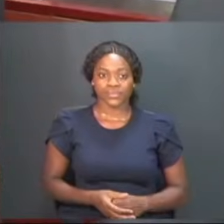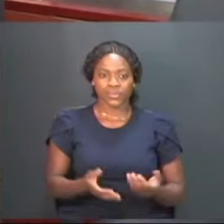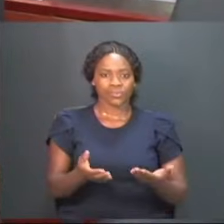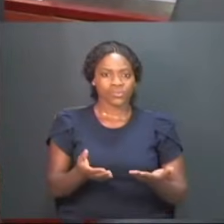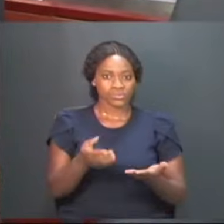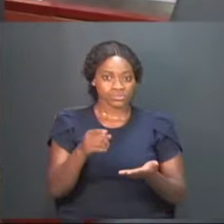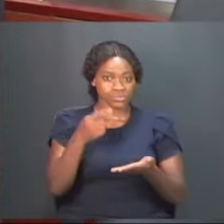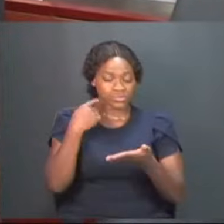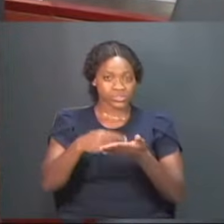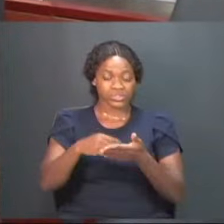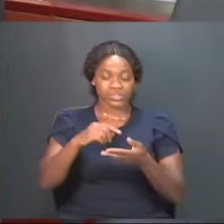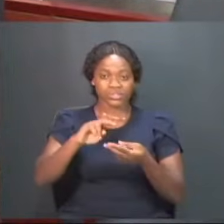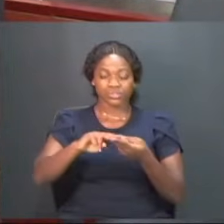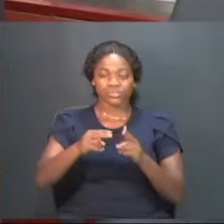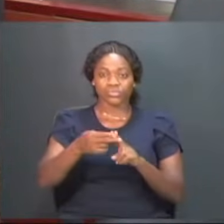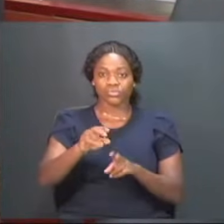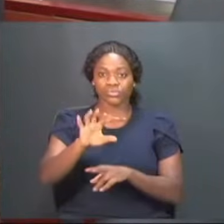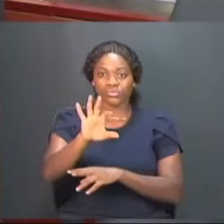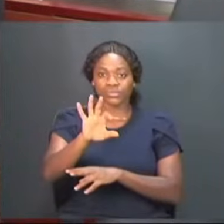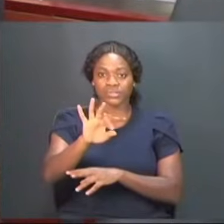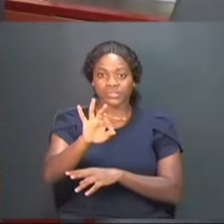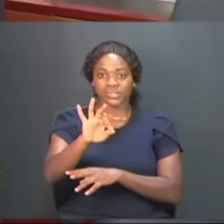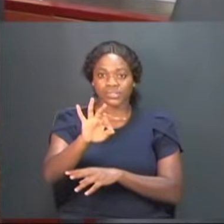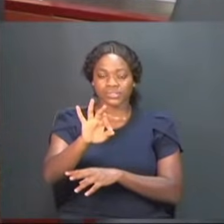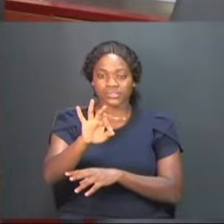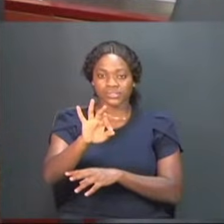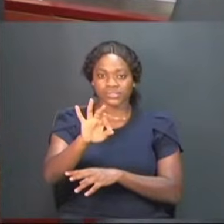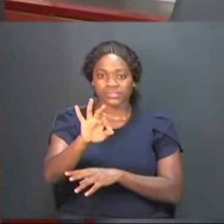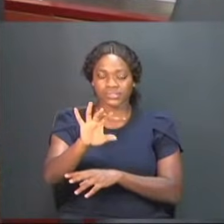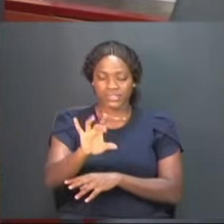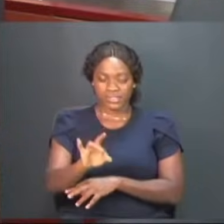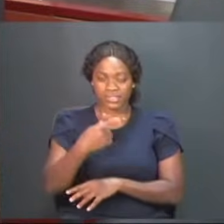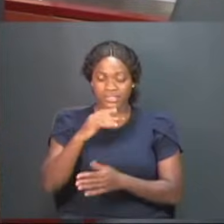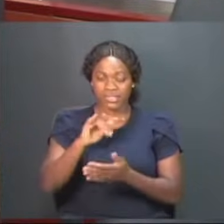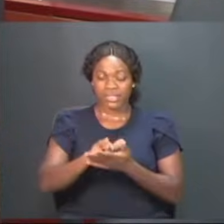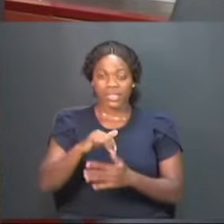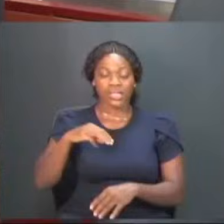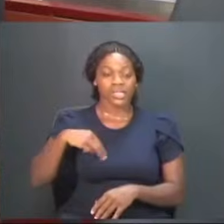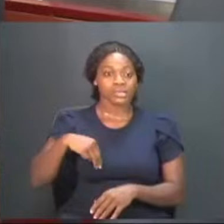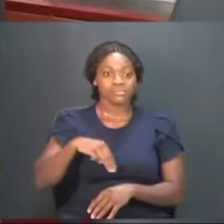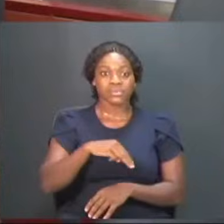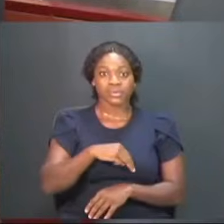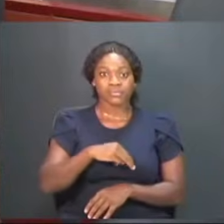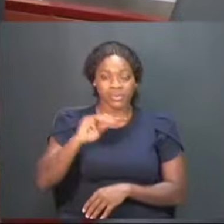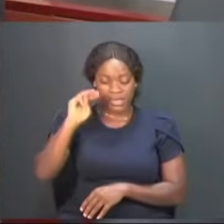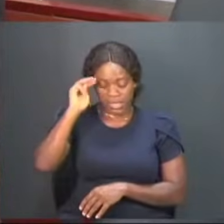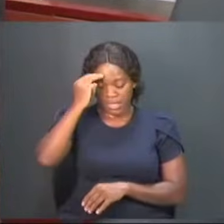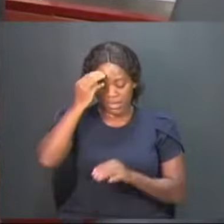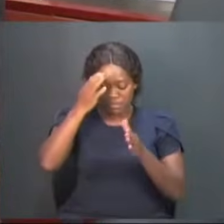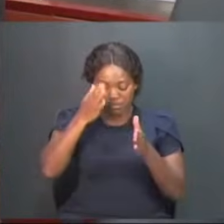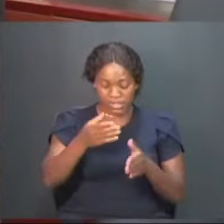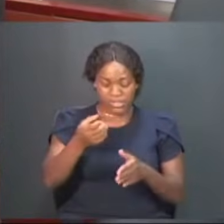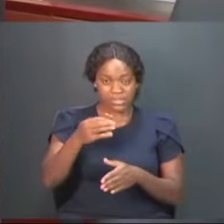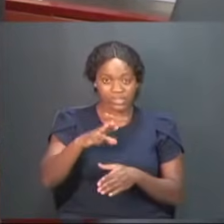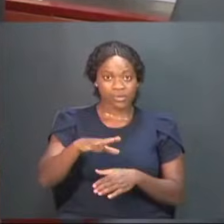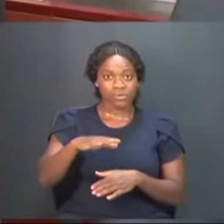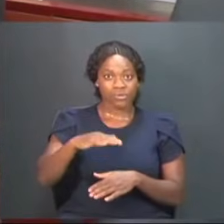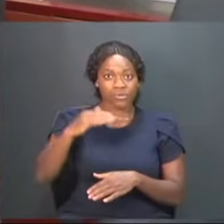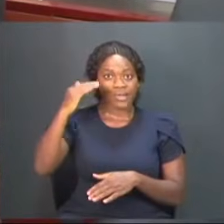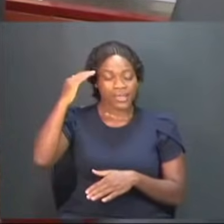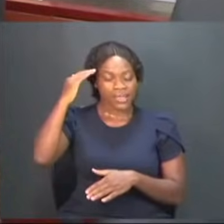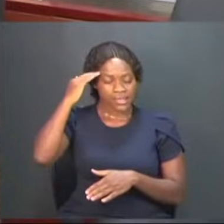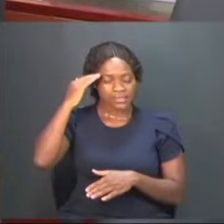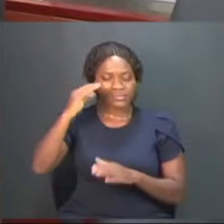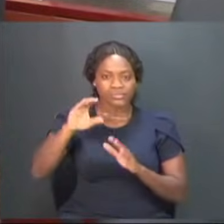Order 98, which says that a member, minister, or head of an independent